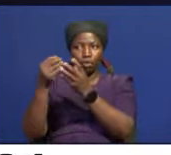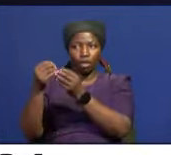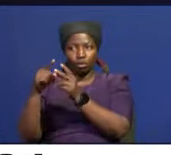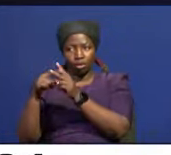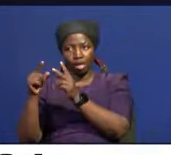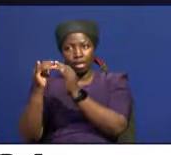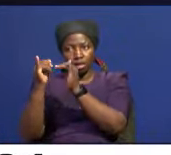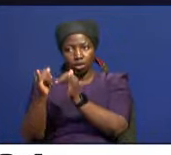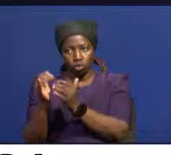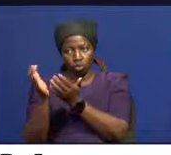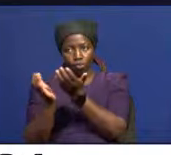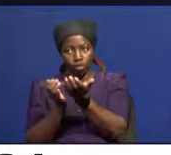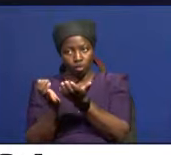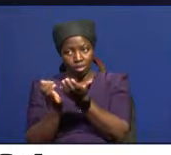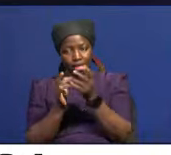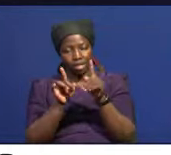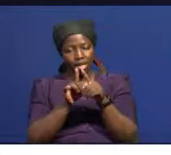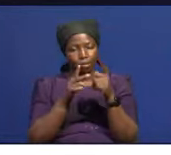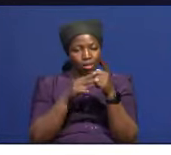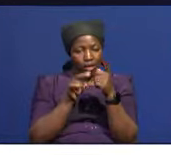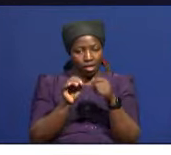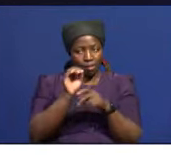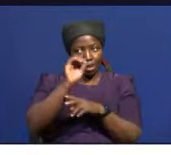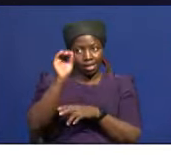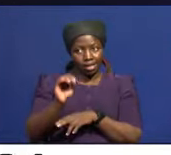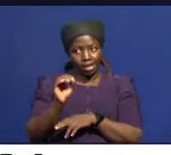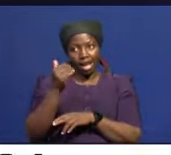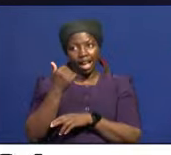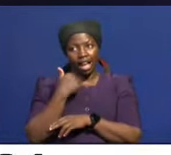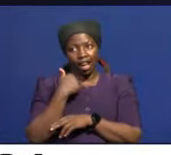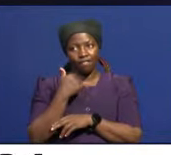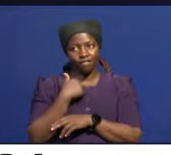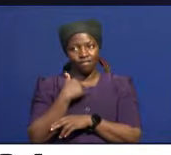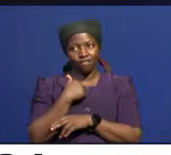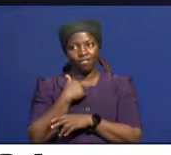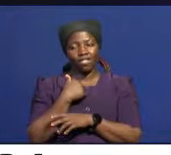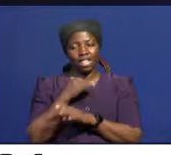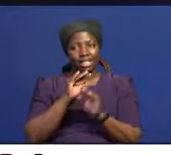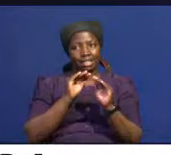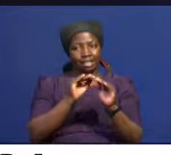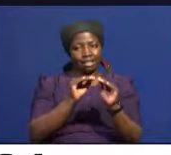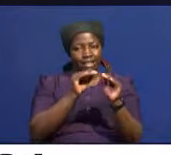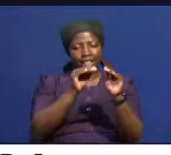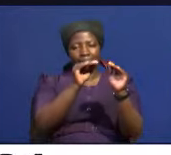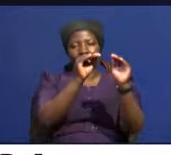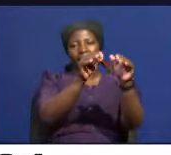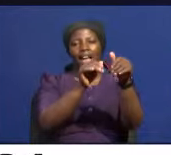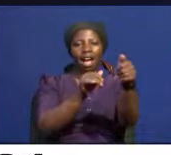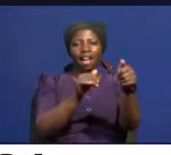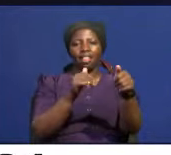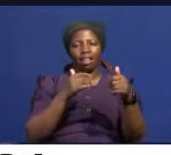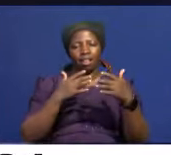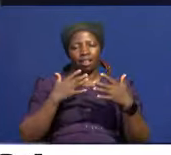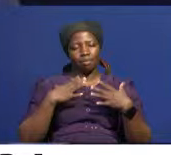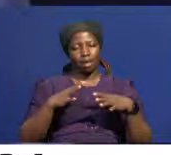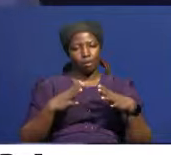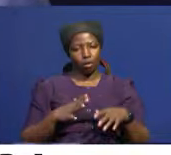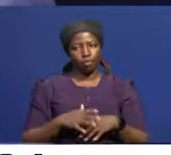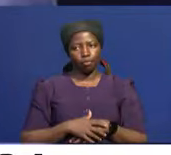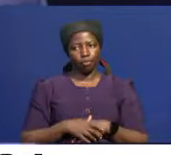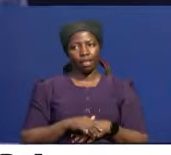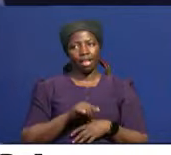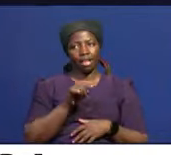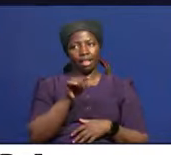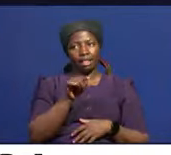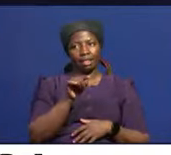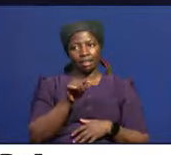new businesses, and 70% have since passed their digital skills onwards to other citizens. This